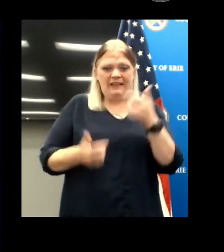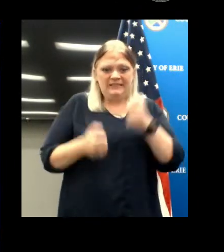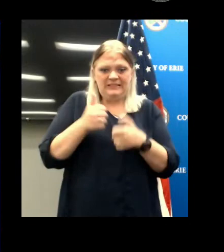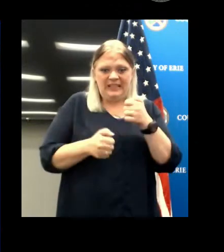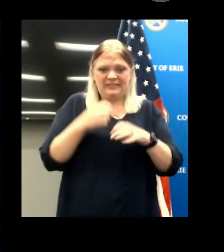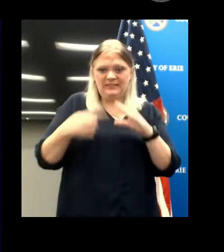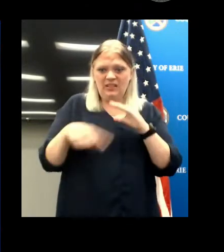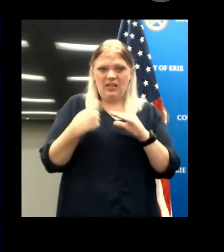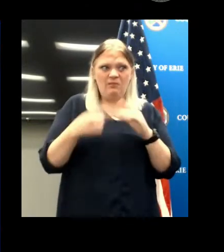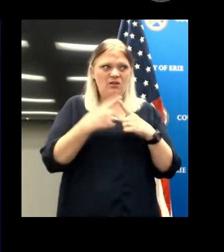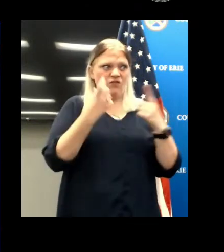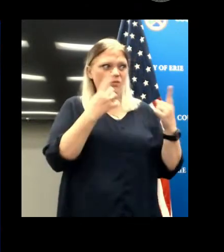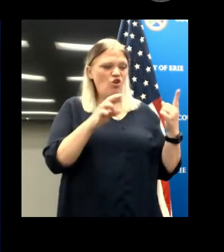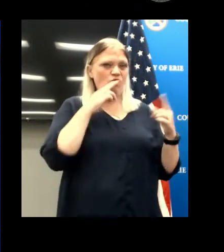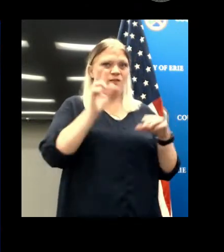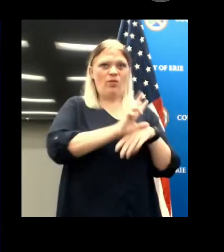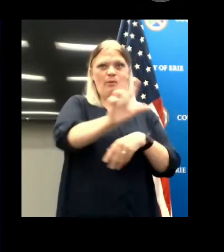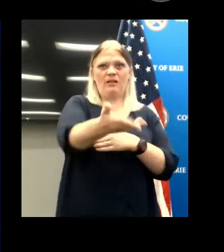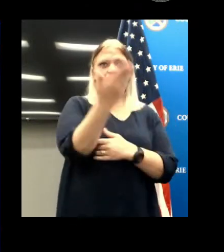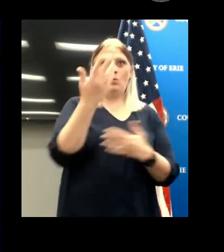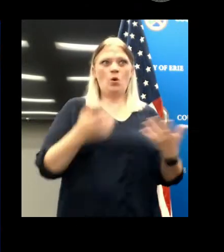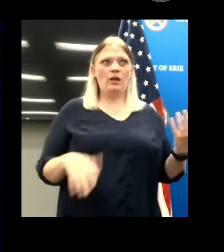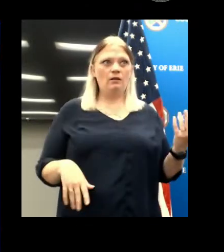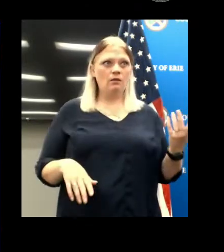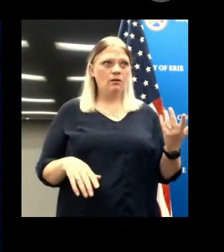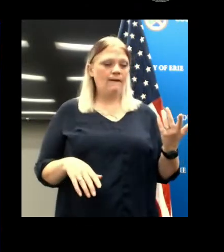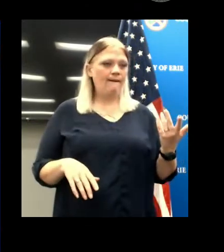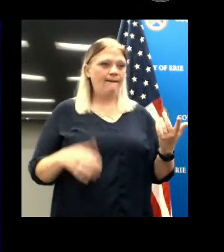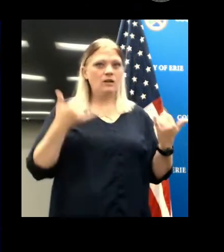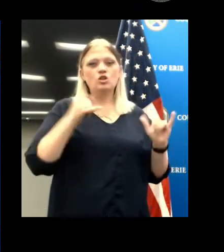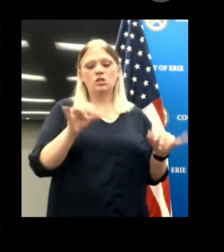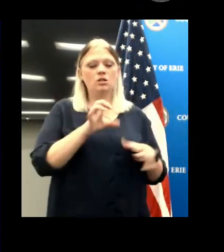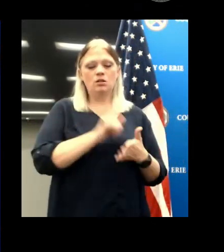and emails from Dr. Burstein at 3 o'clock in the morning, which she still does.